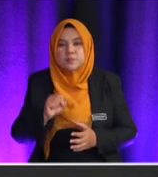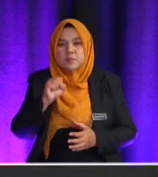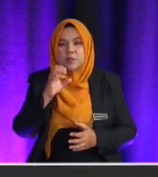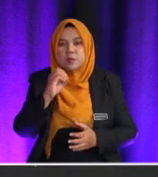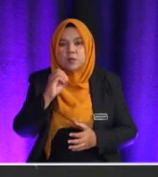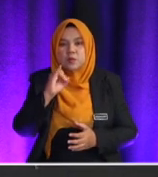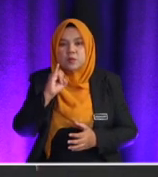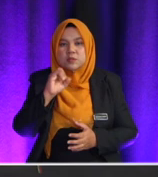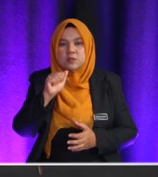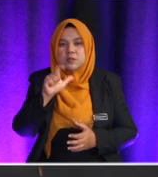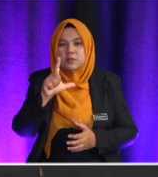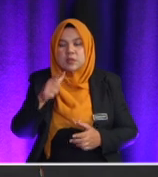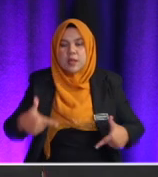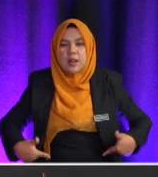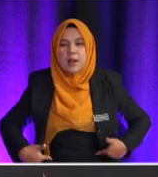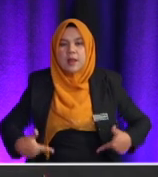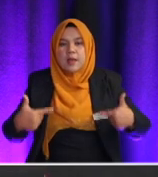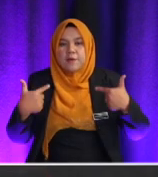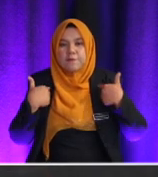Social life.